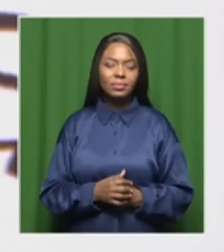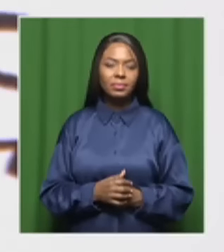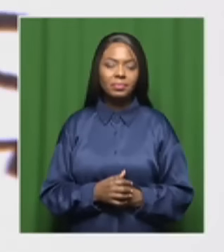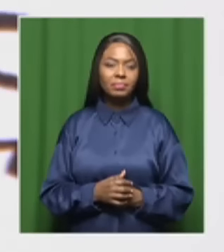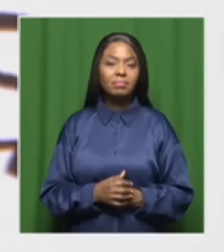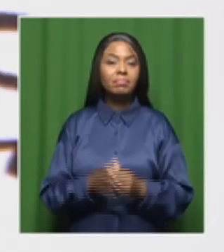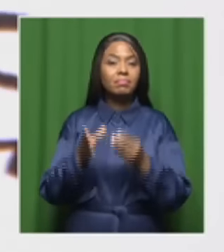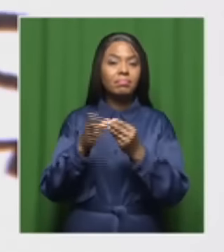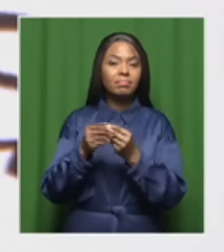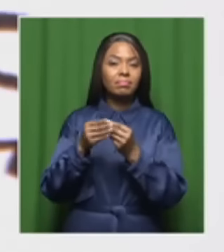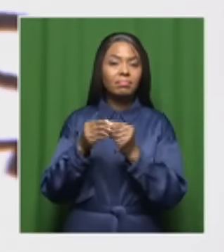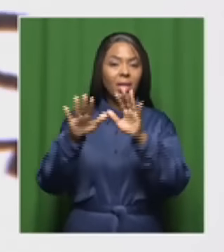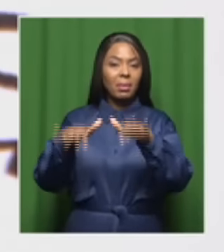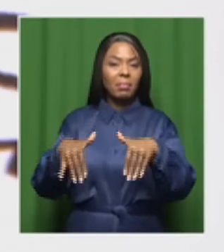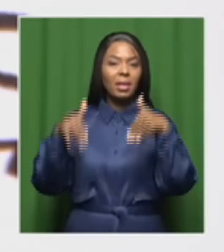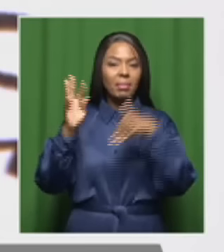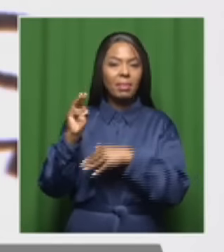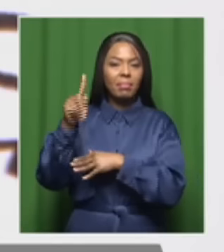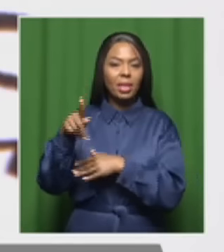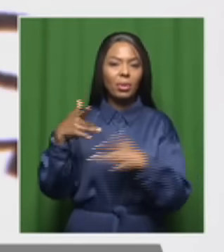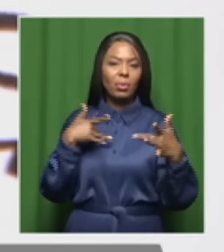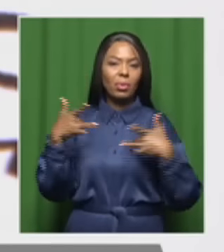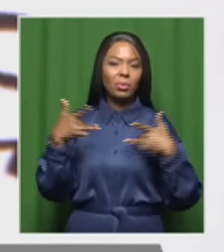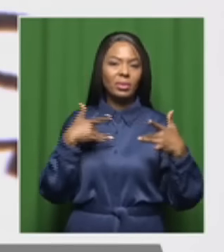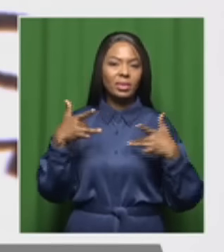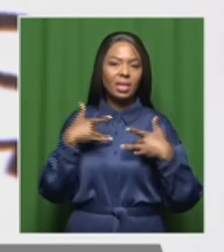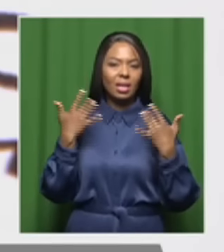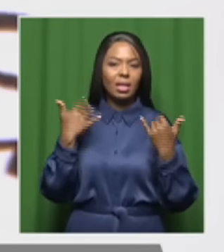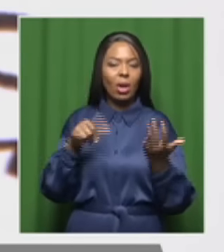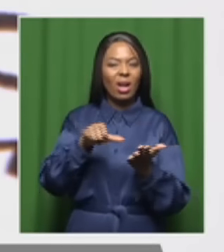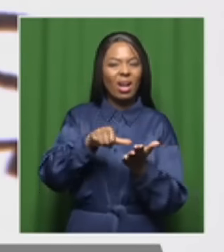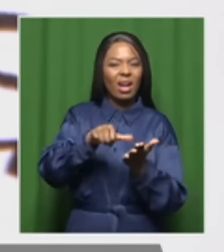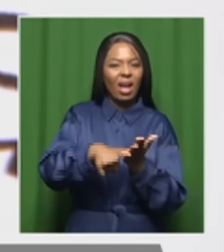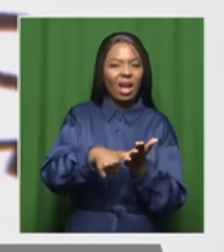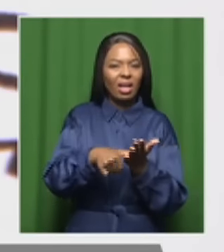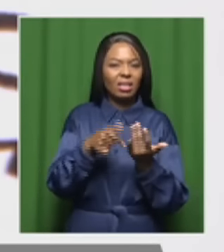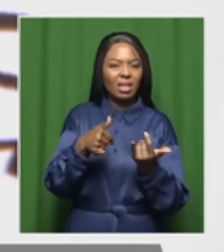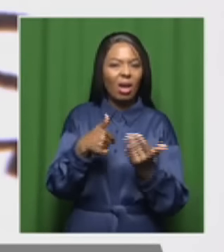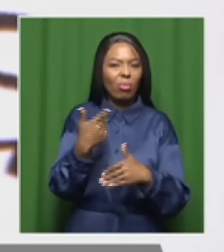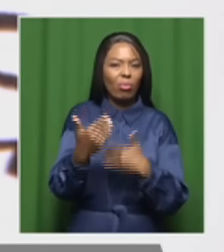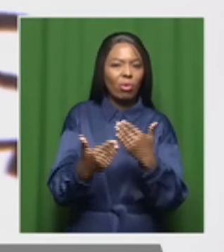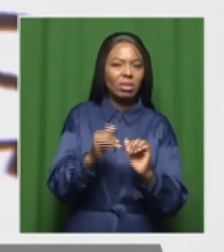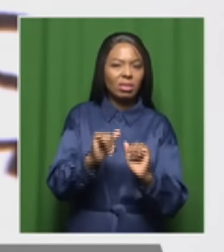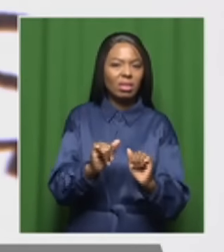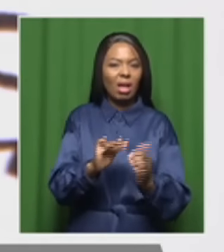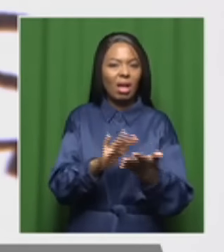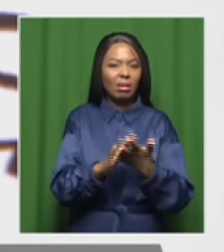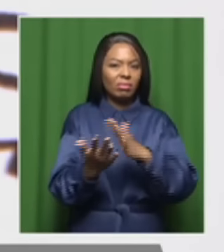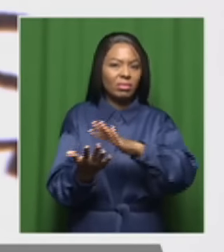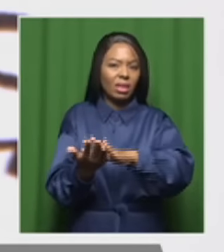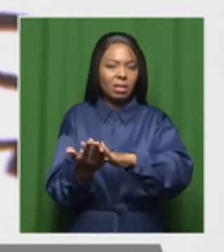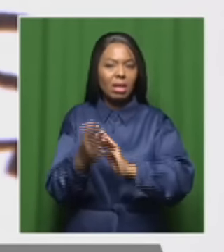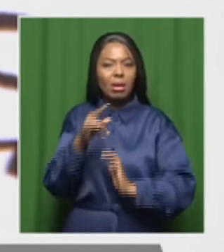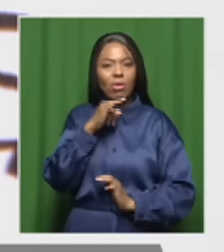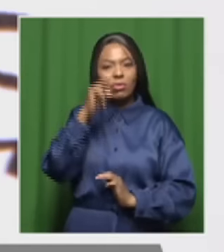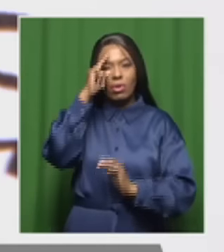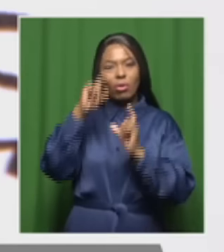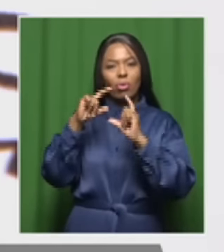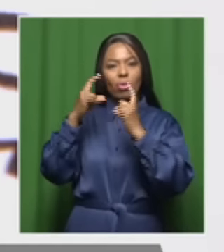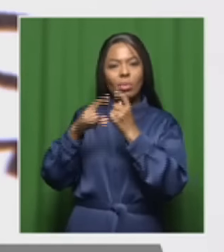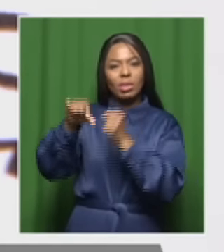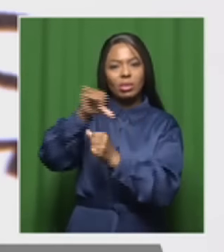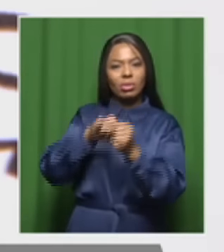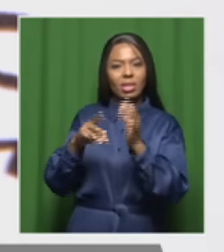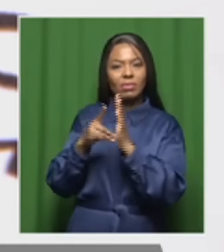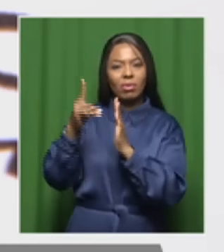Now, members of Parliament have raised concerns about SASSA's new grant verification process. The Portfolio Committee on Social Development says it